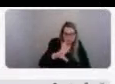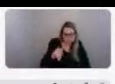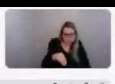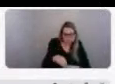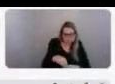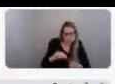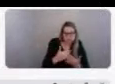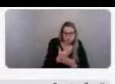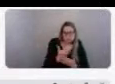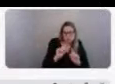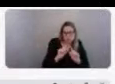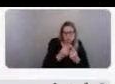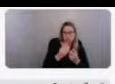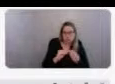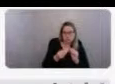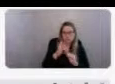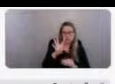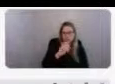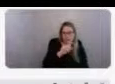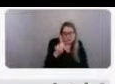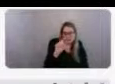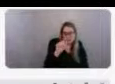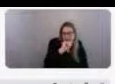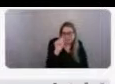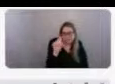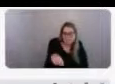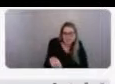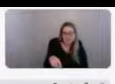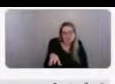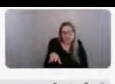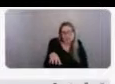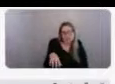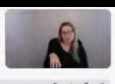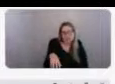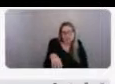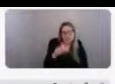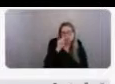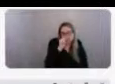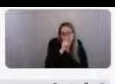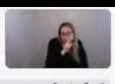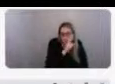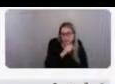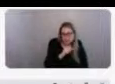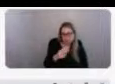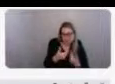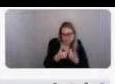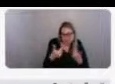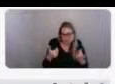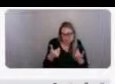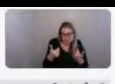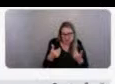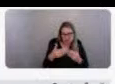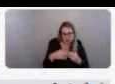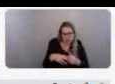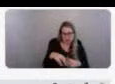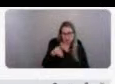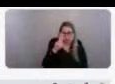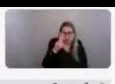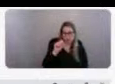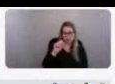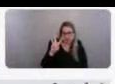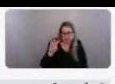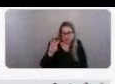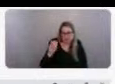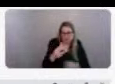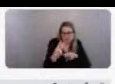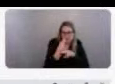district 4 that includes tempe parts of scottsdale and hawatuki please consider splitting at the natural dividing line of the u.s 60 freeway